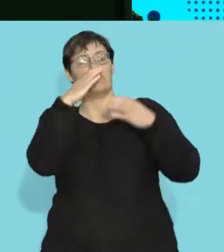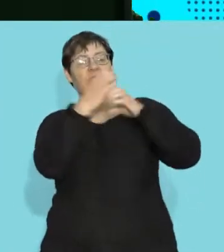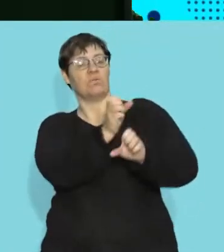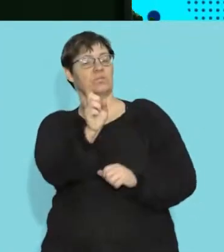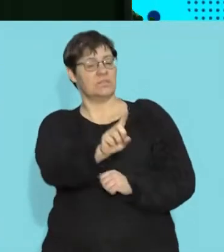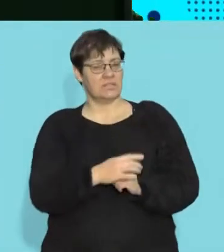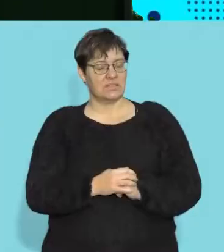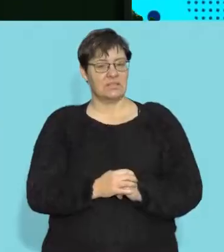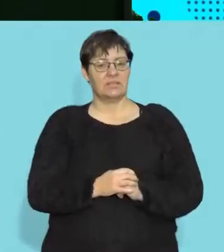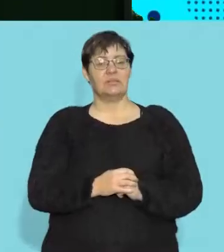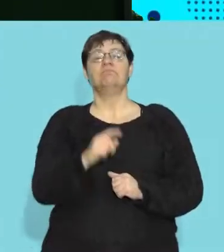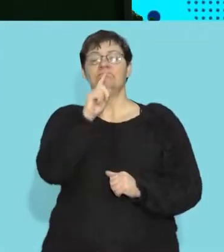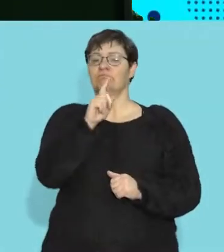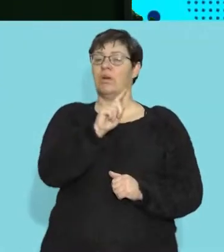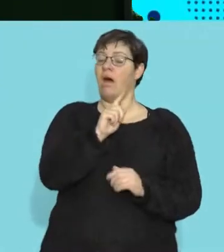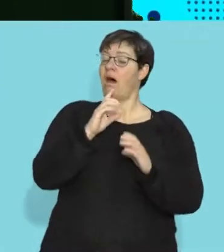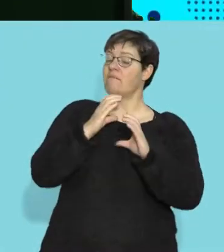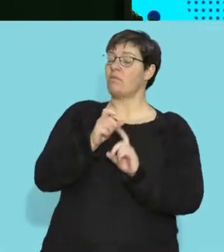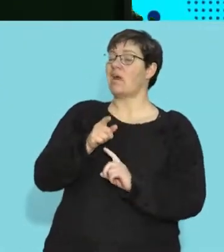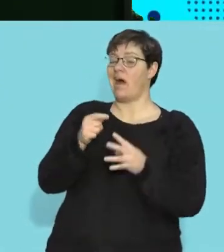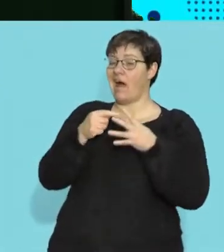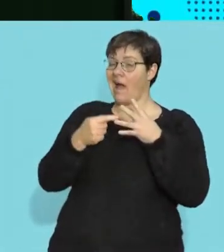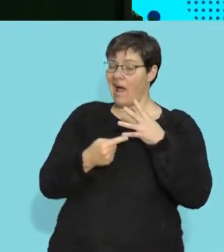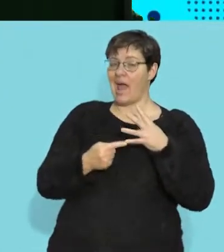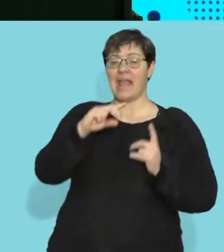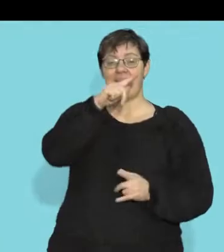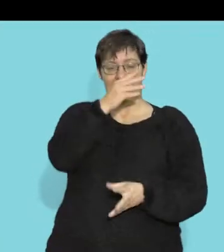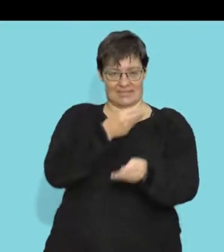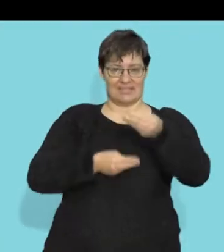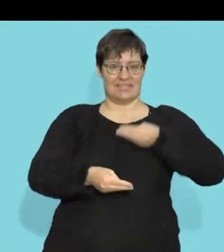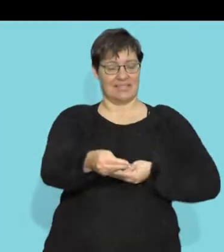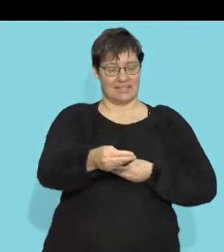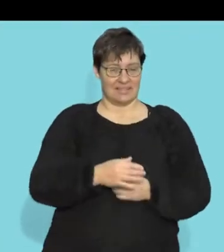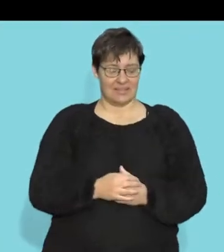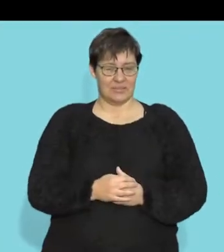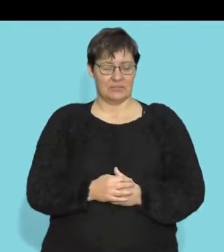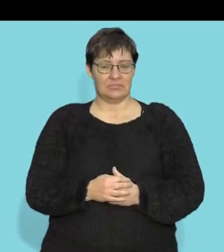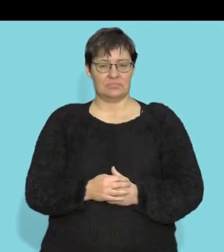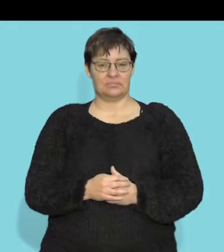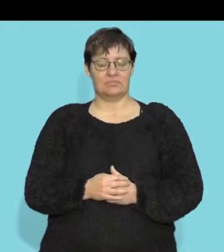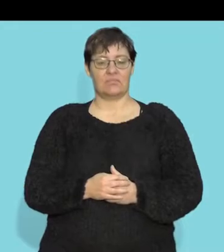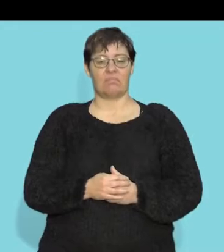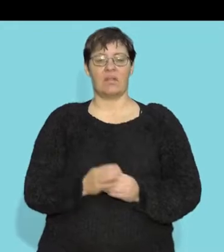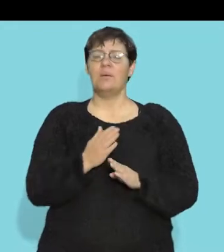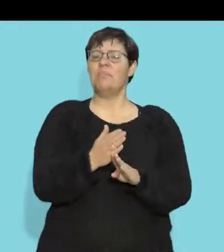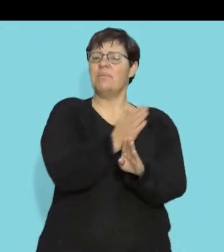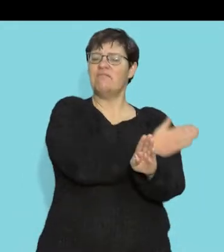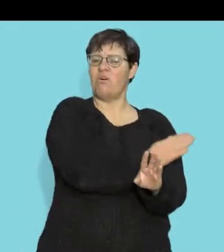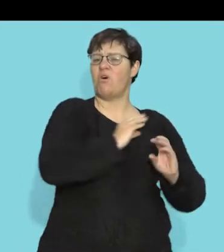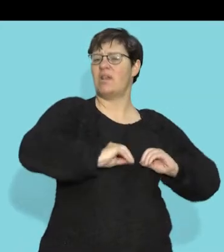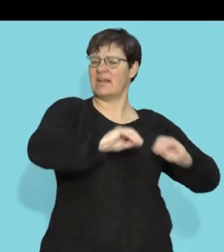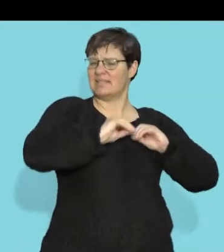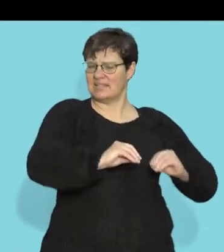going to actually focus on gaseous exchange. Now, if you have a look at our previous lessons, now I just want to quickly